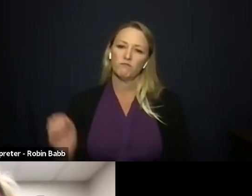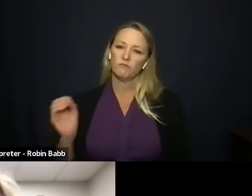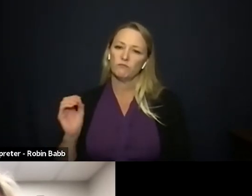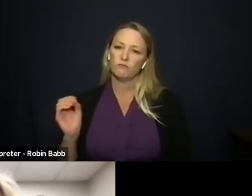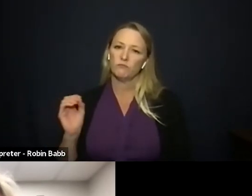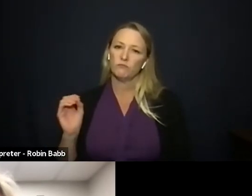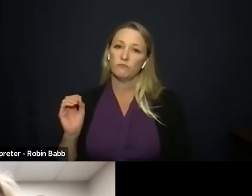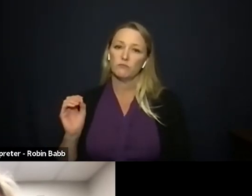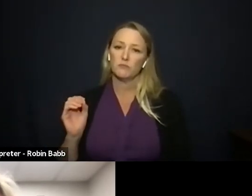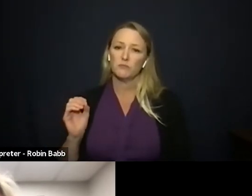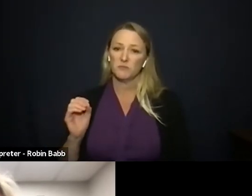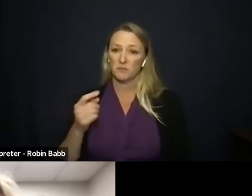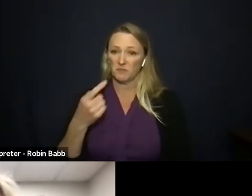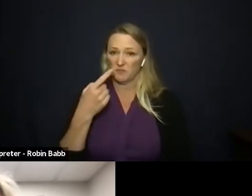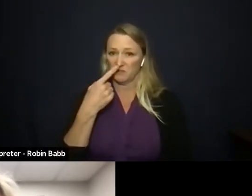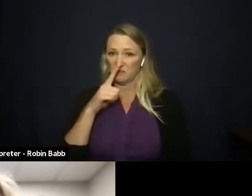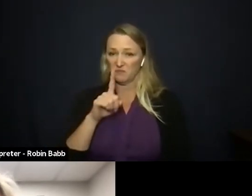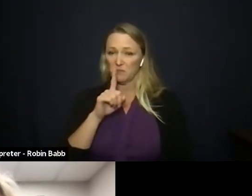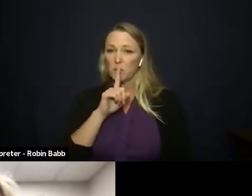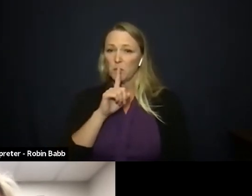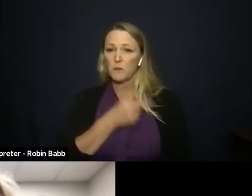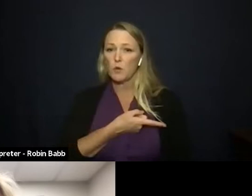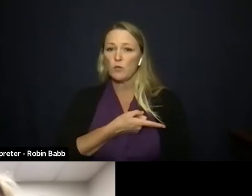felicia if you can admit yourself